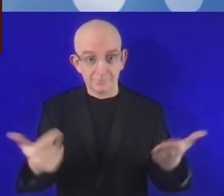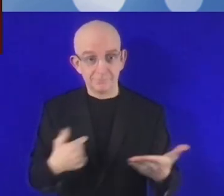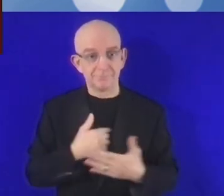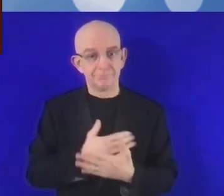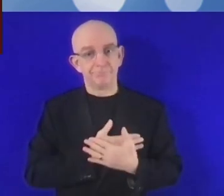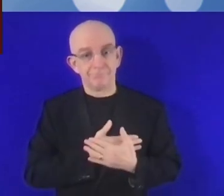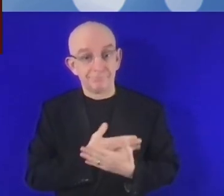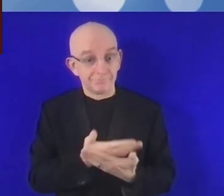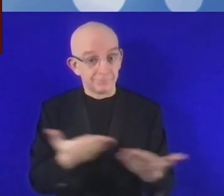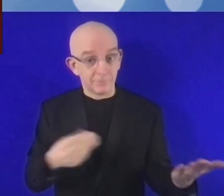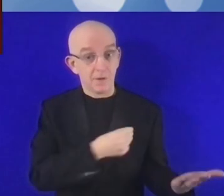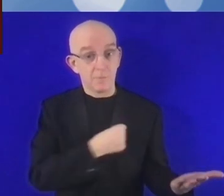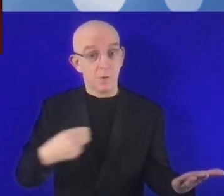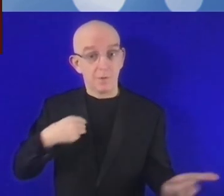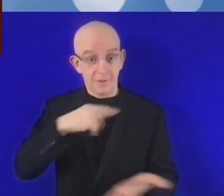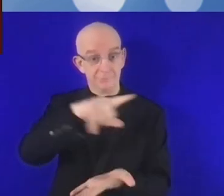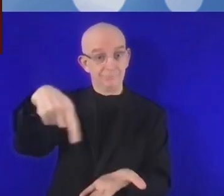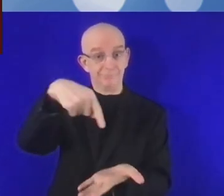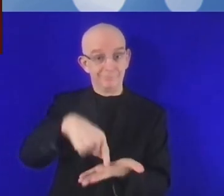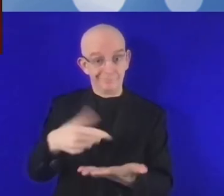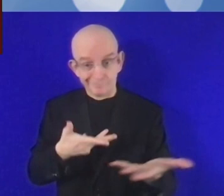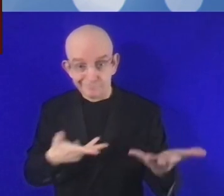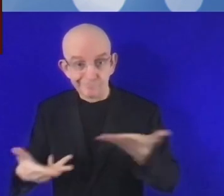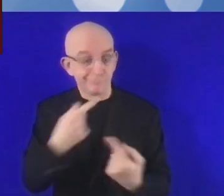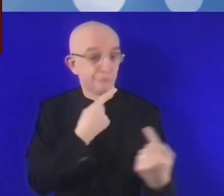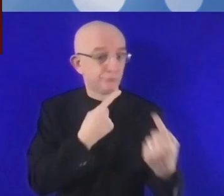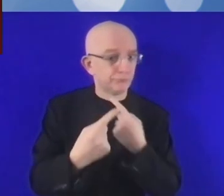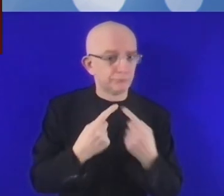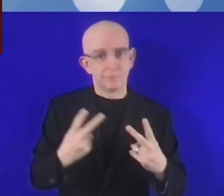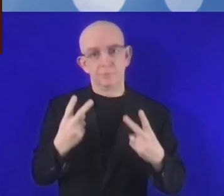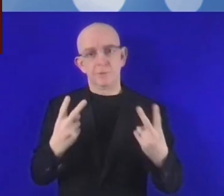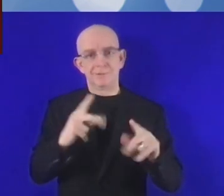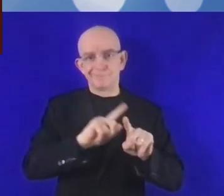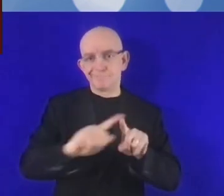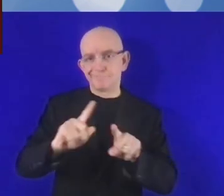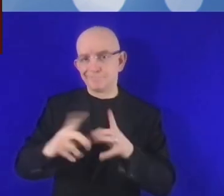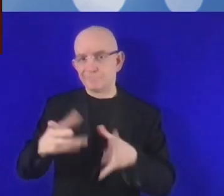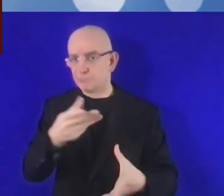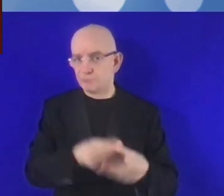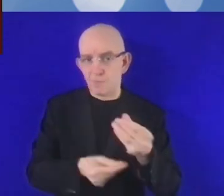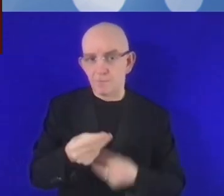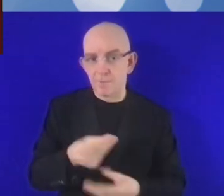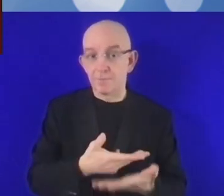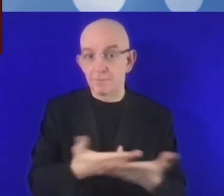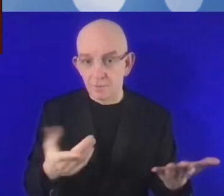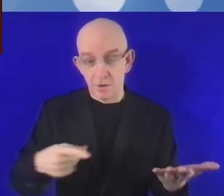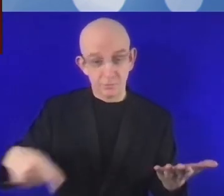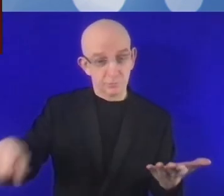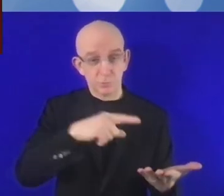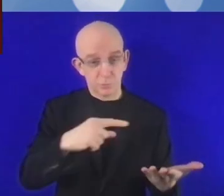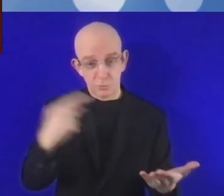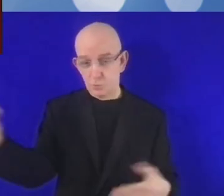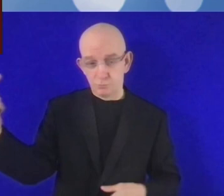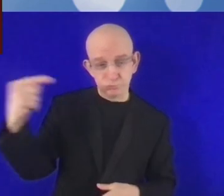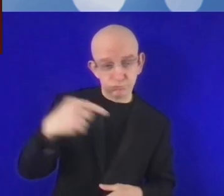long journey to come here, to Central Europe, a region of unique energy, home to ambitious nations, as well